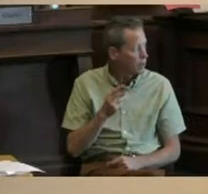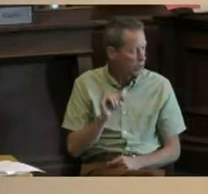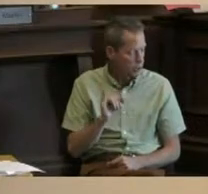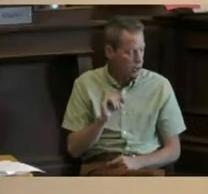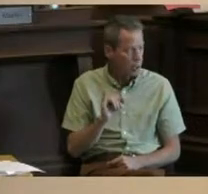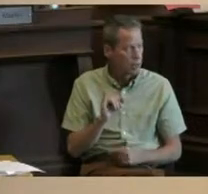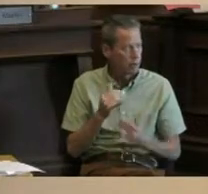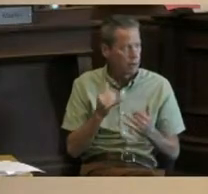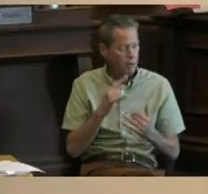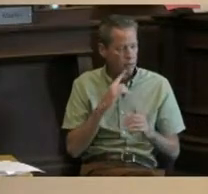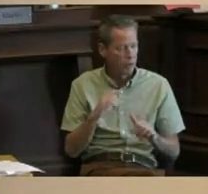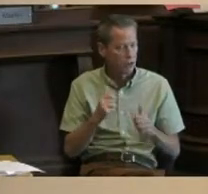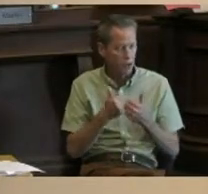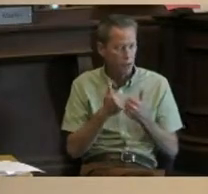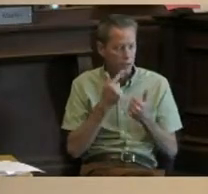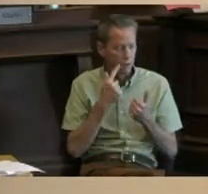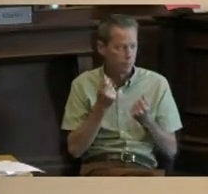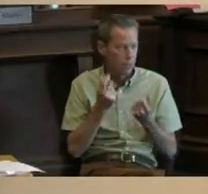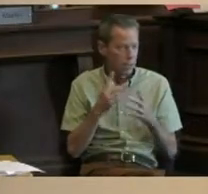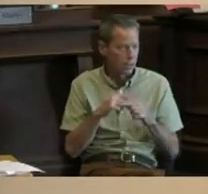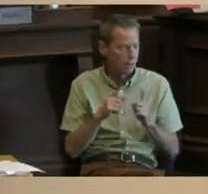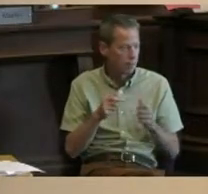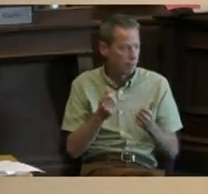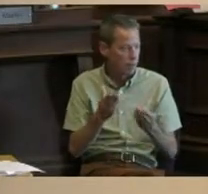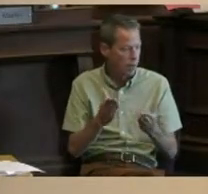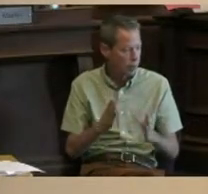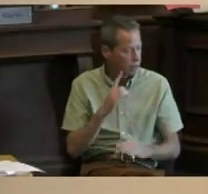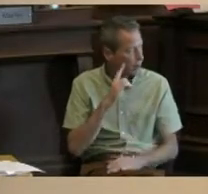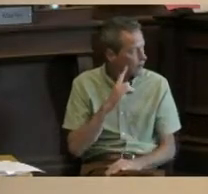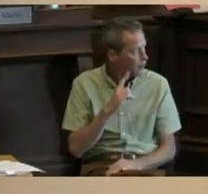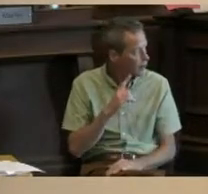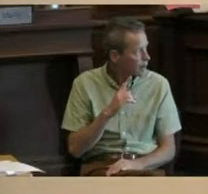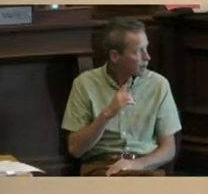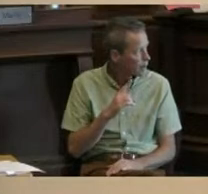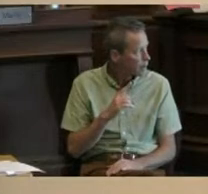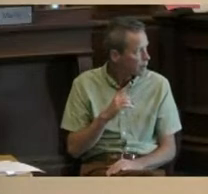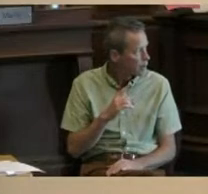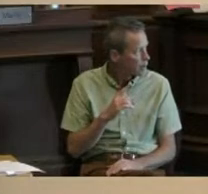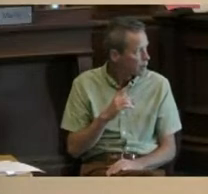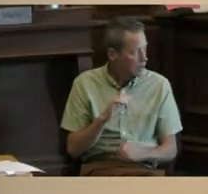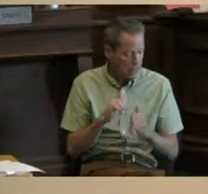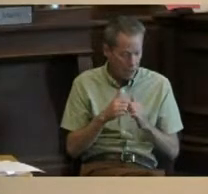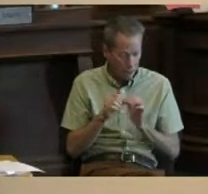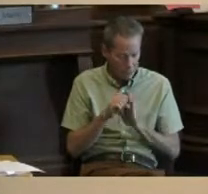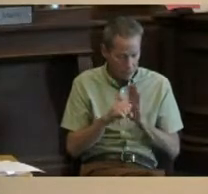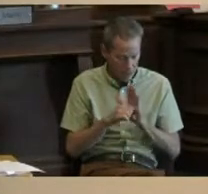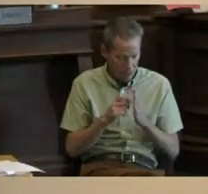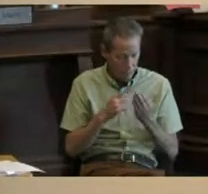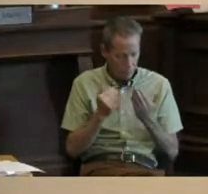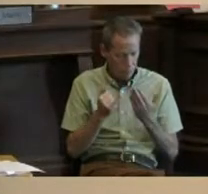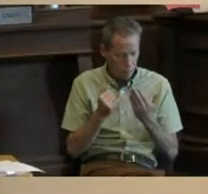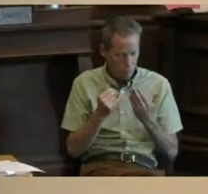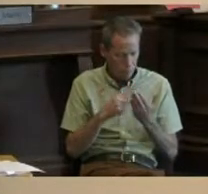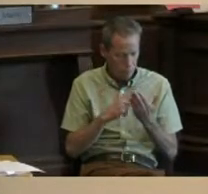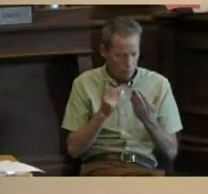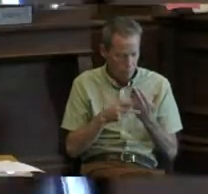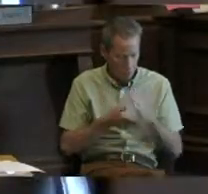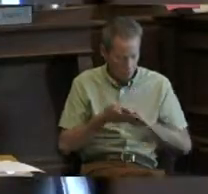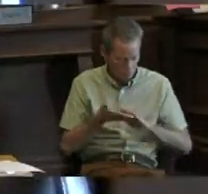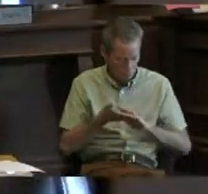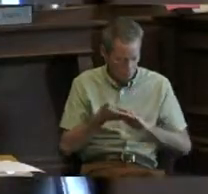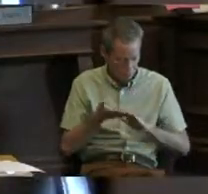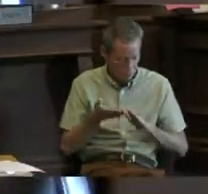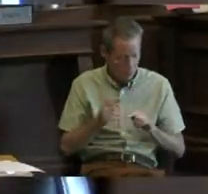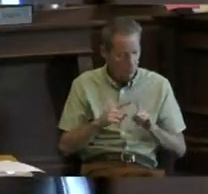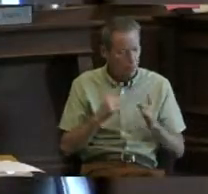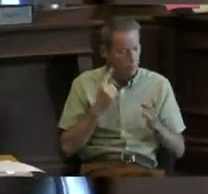challenging from a number of different housing providers, and I think it's mostly related to how the state program works. I'm not an expert in it, but I'm just